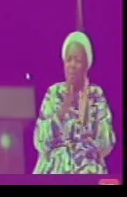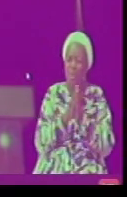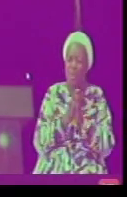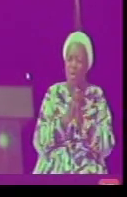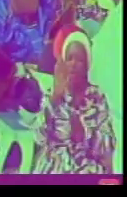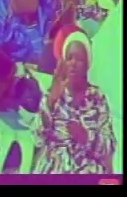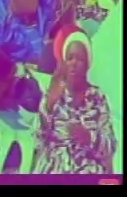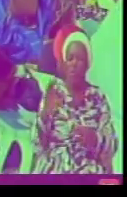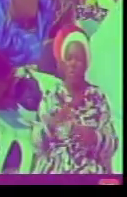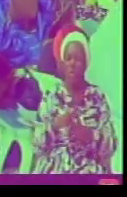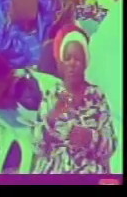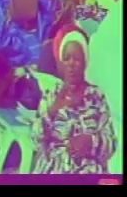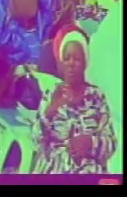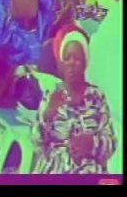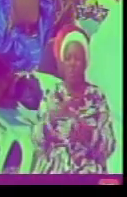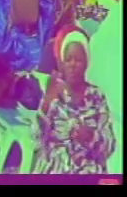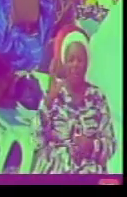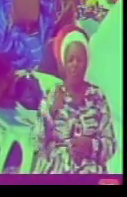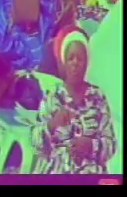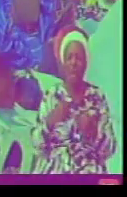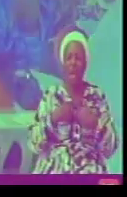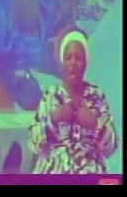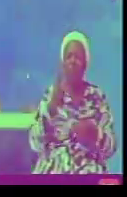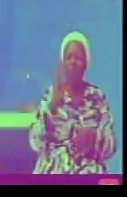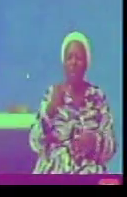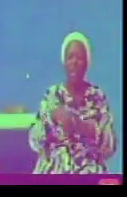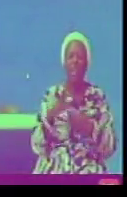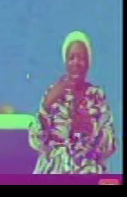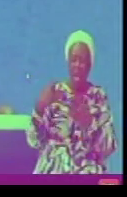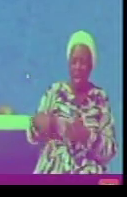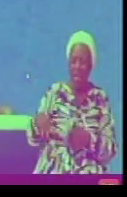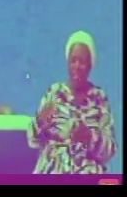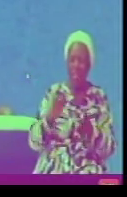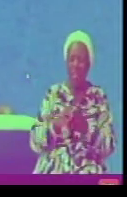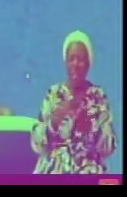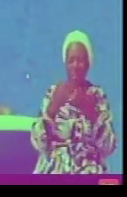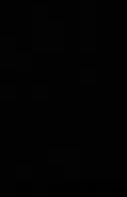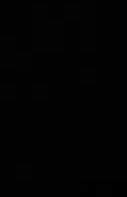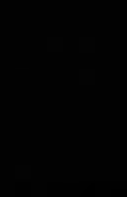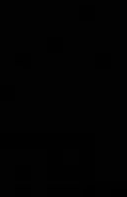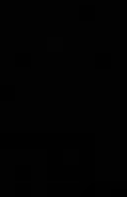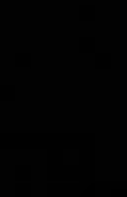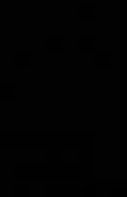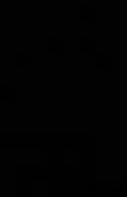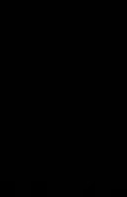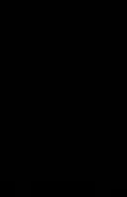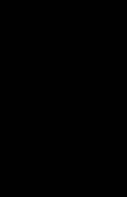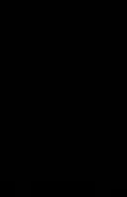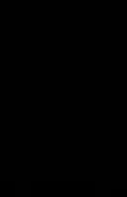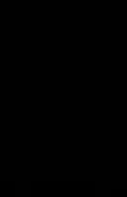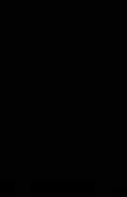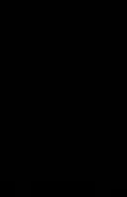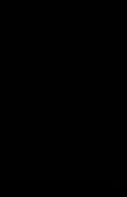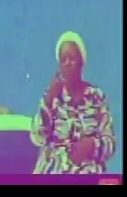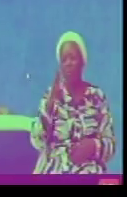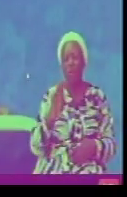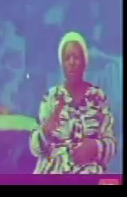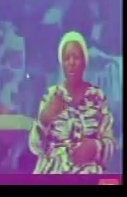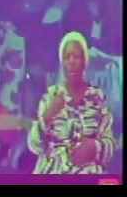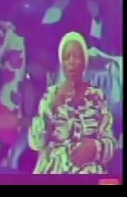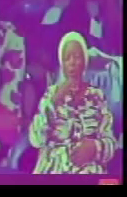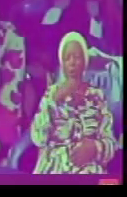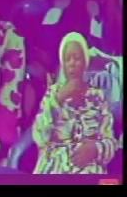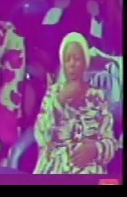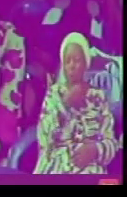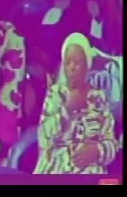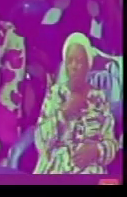Jesus' name. I pray your Spirit will bear witness in their heart that now, children of